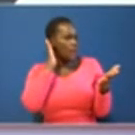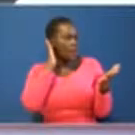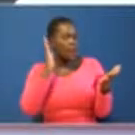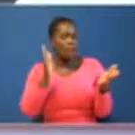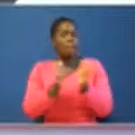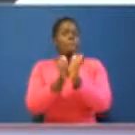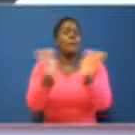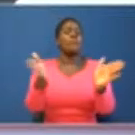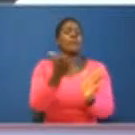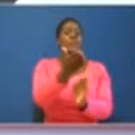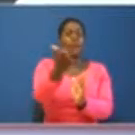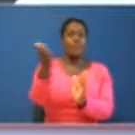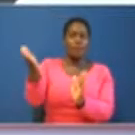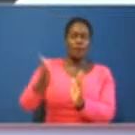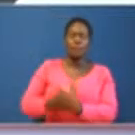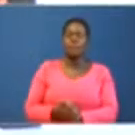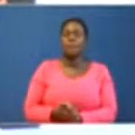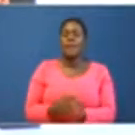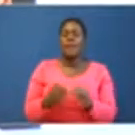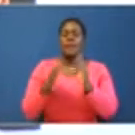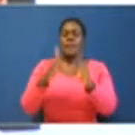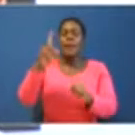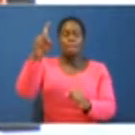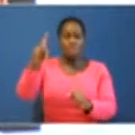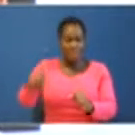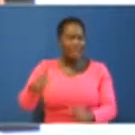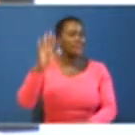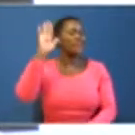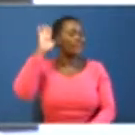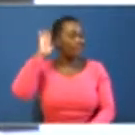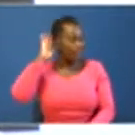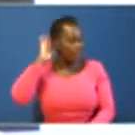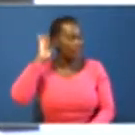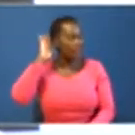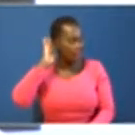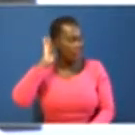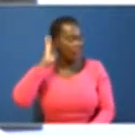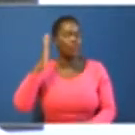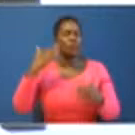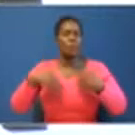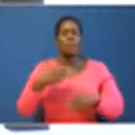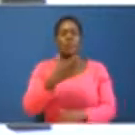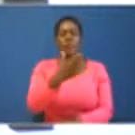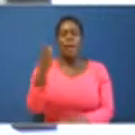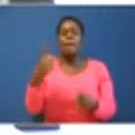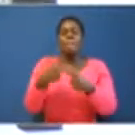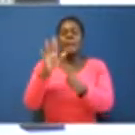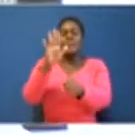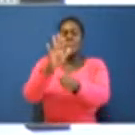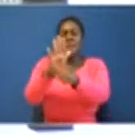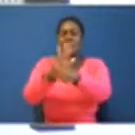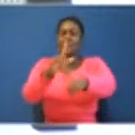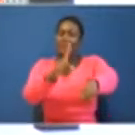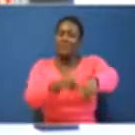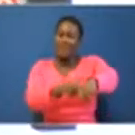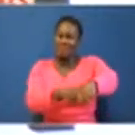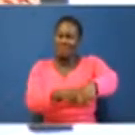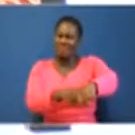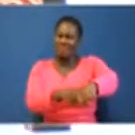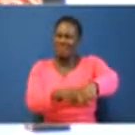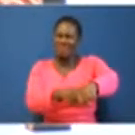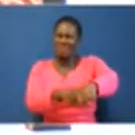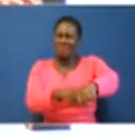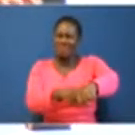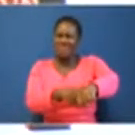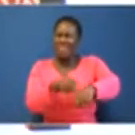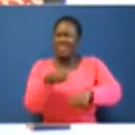citizens leaders need to listen but a number of times they don't come